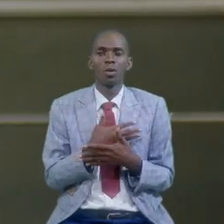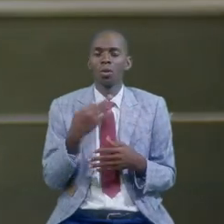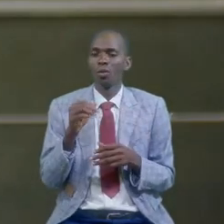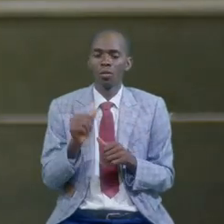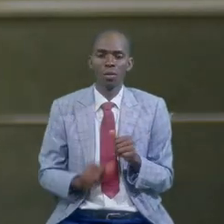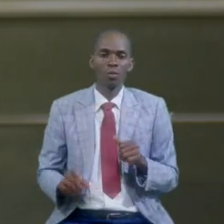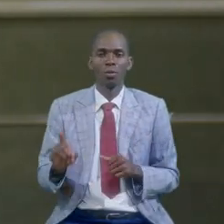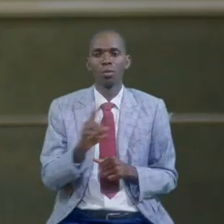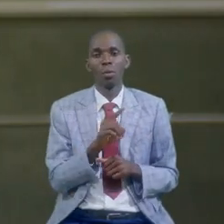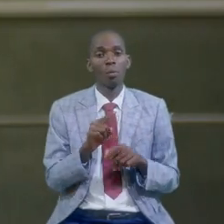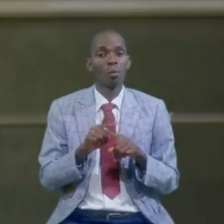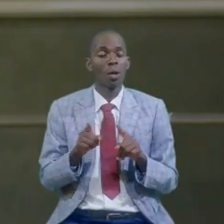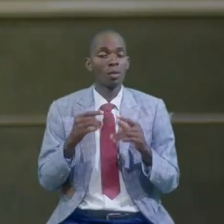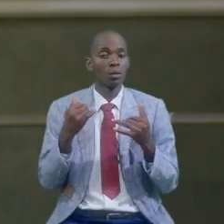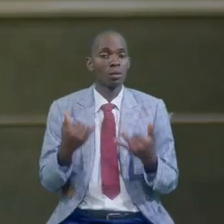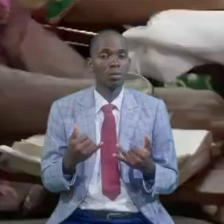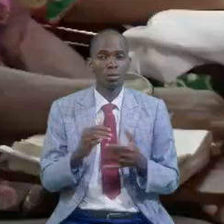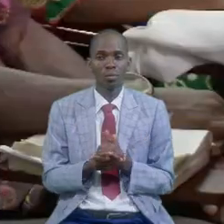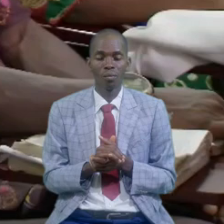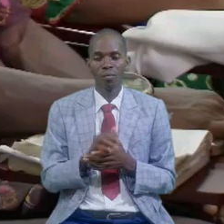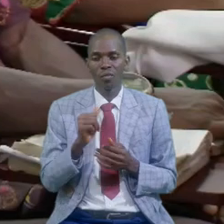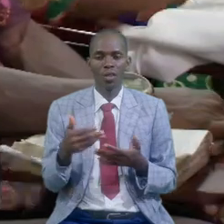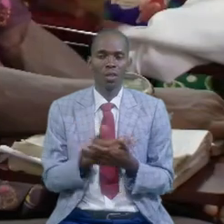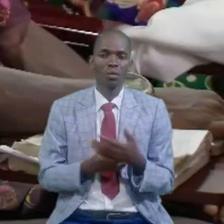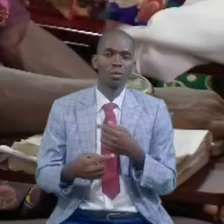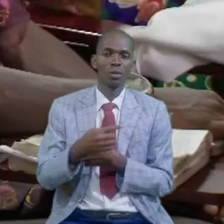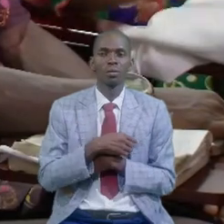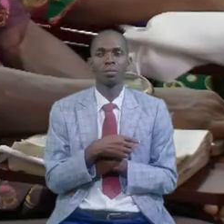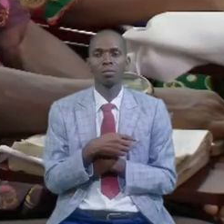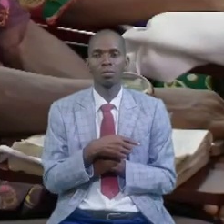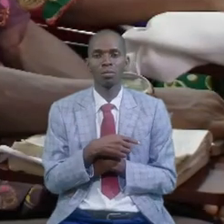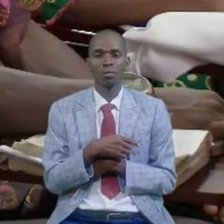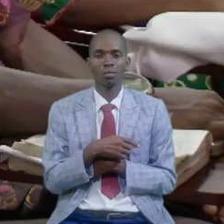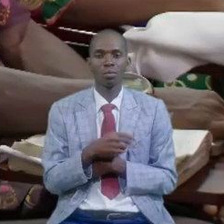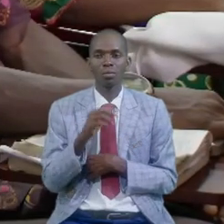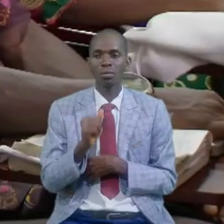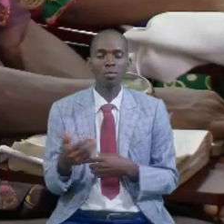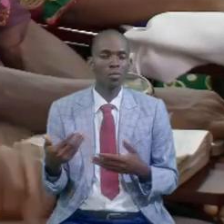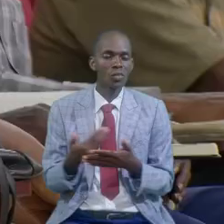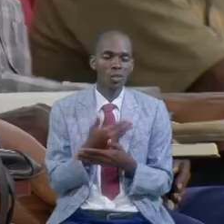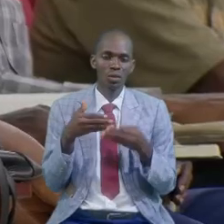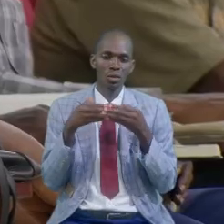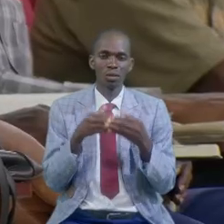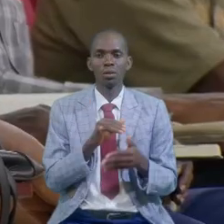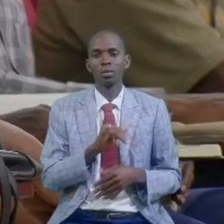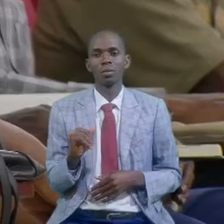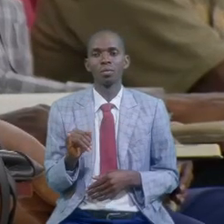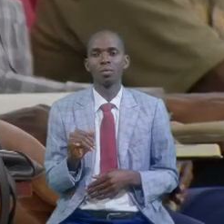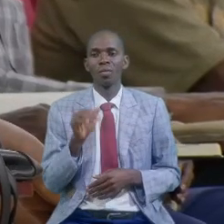everyone. But now, a new day, a new direction, a